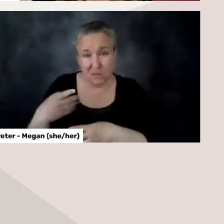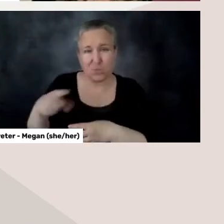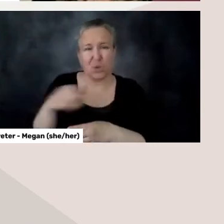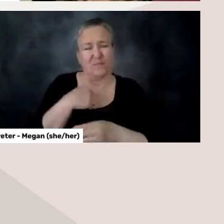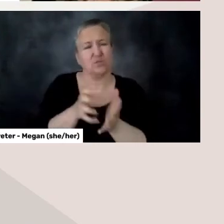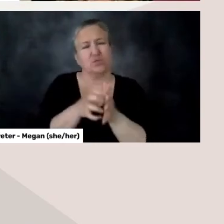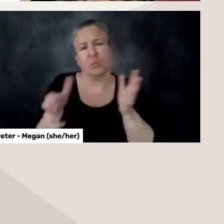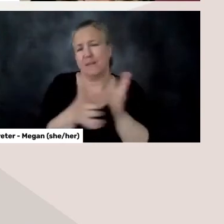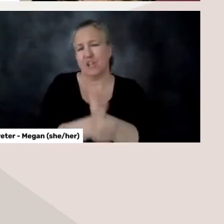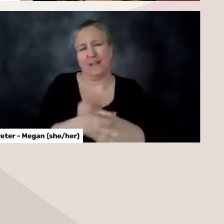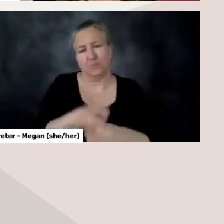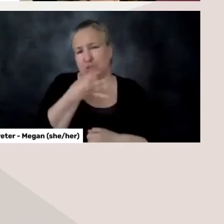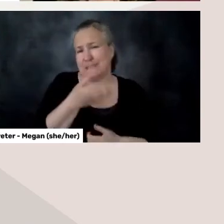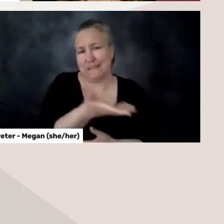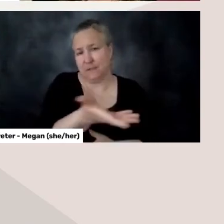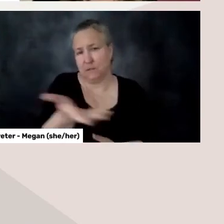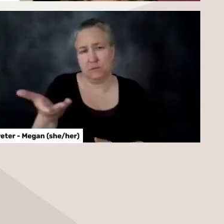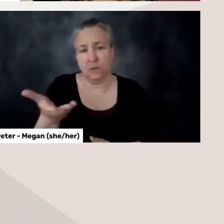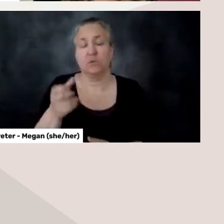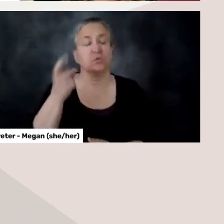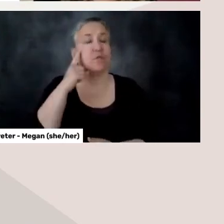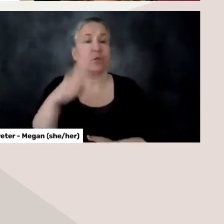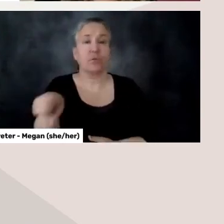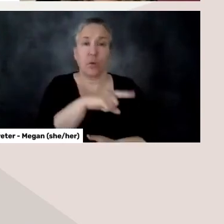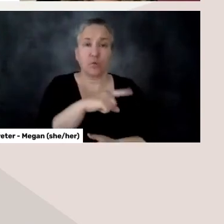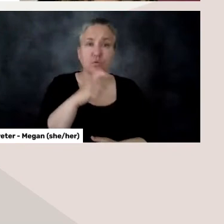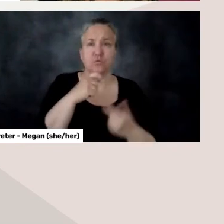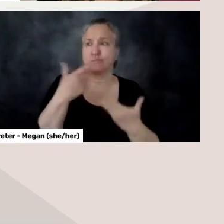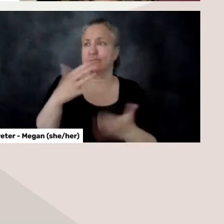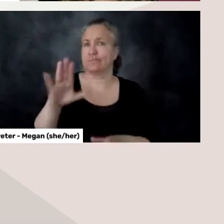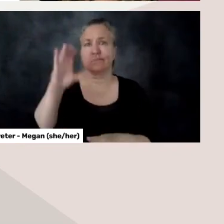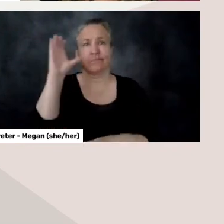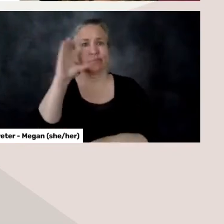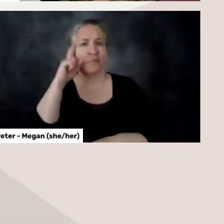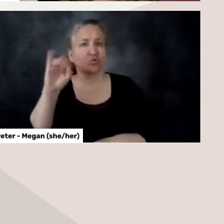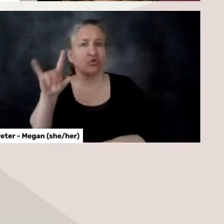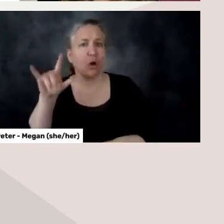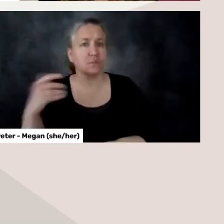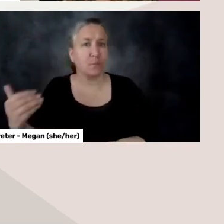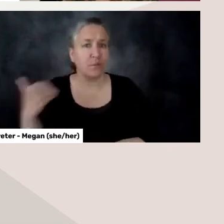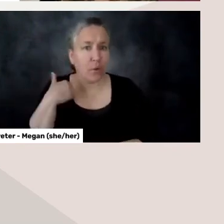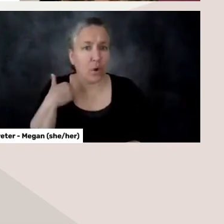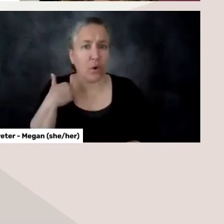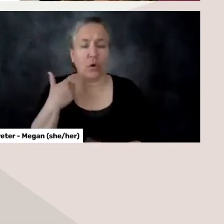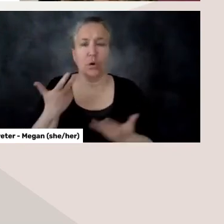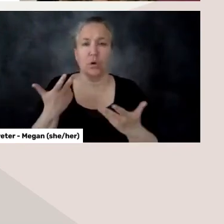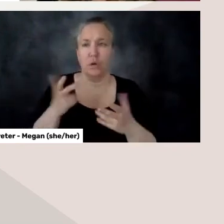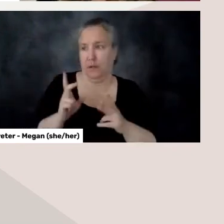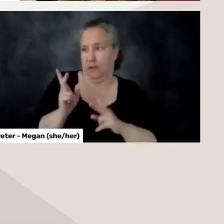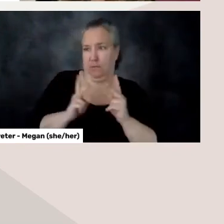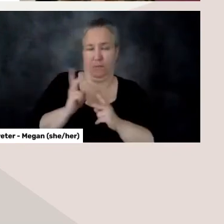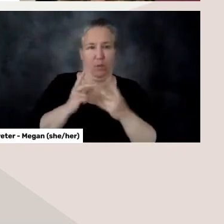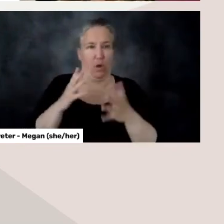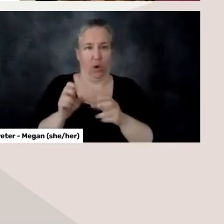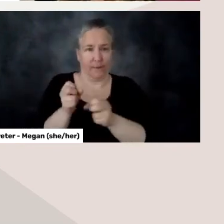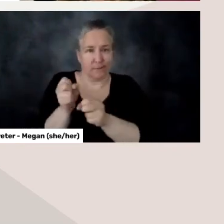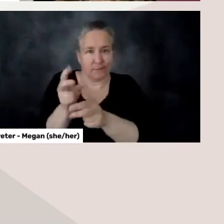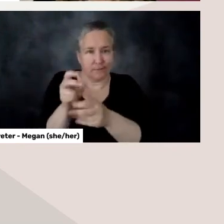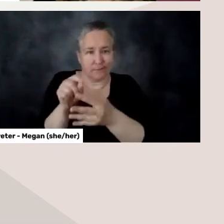expertise here. So, for those of you that have searched for trials that people are already dropping